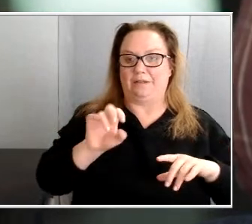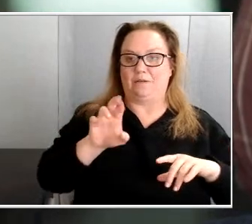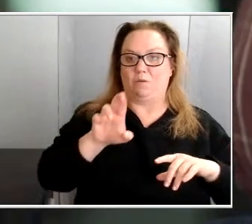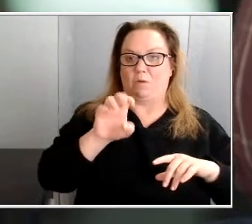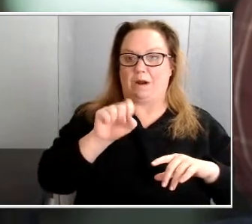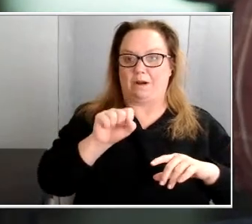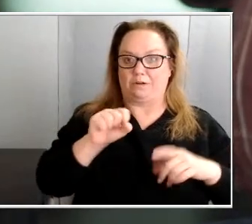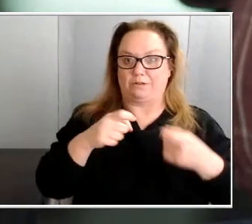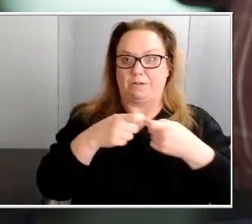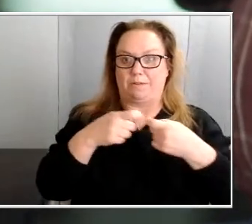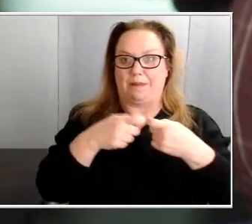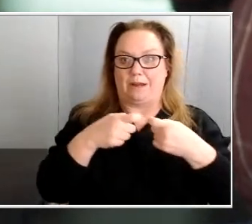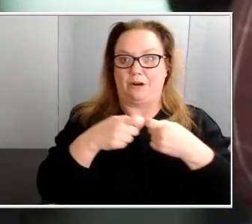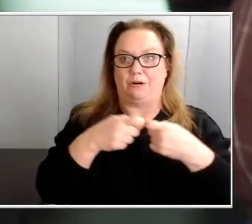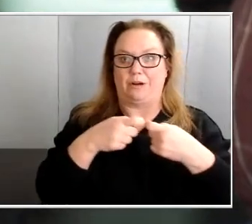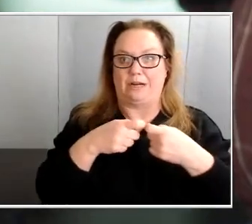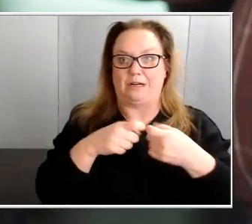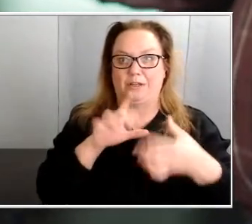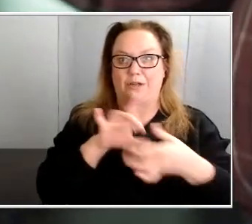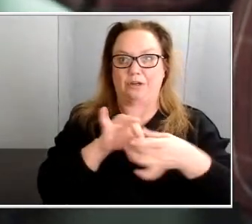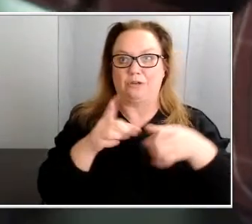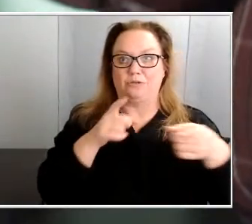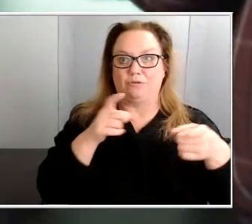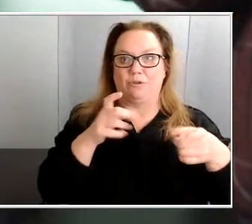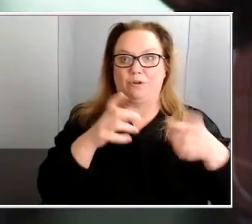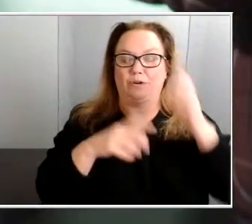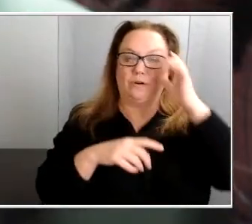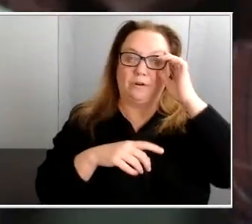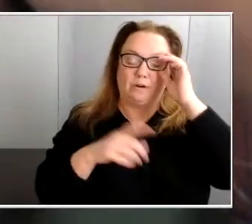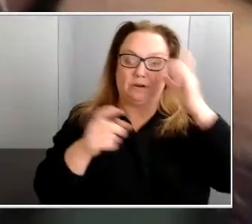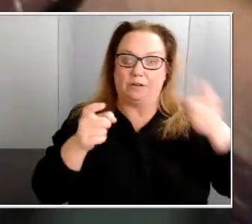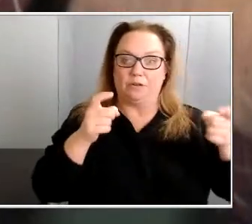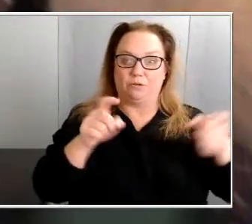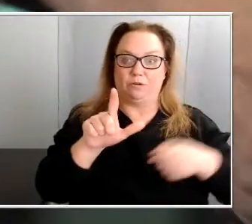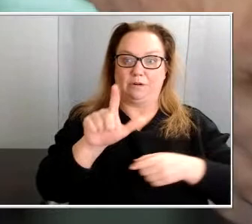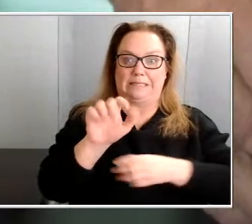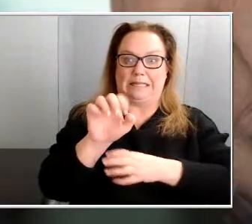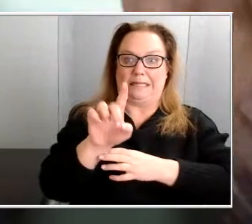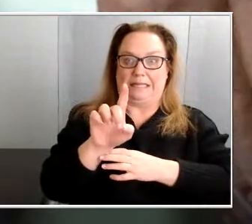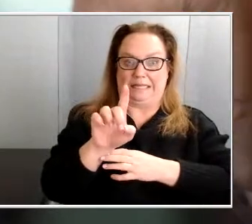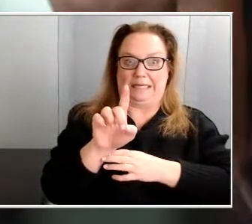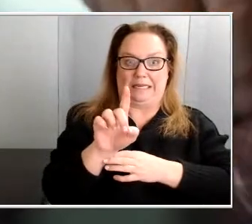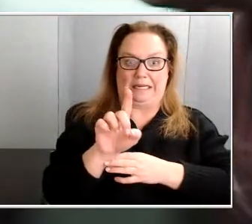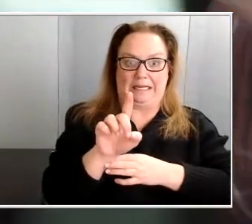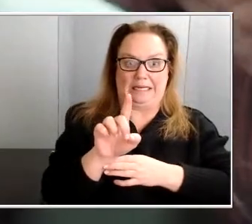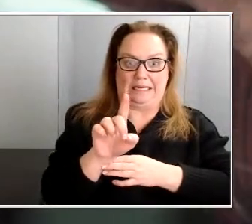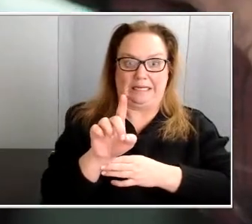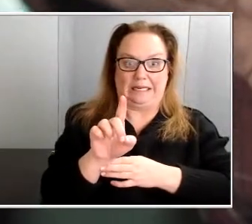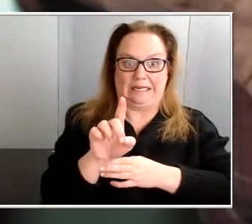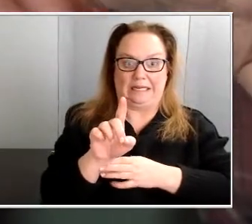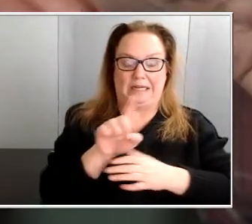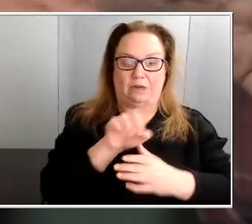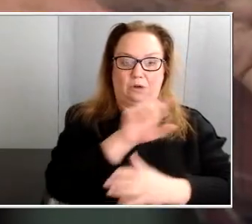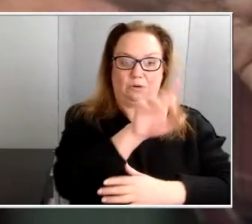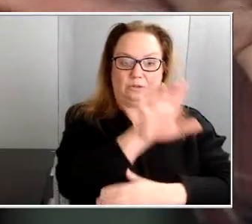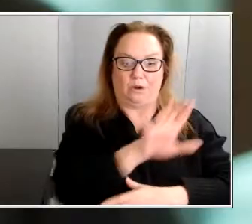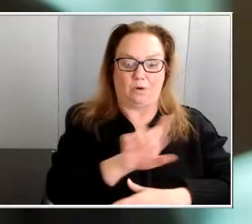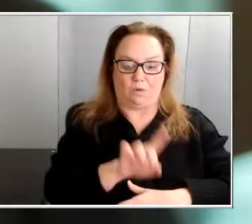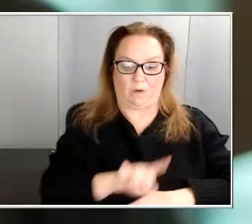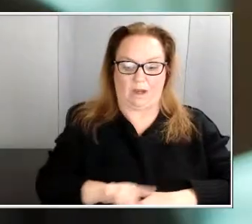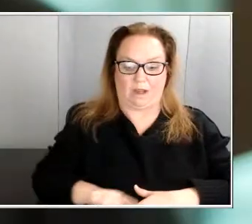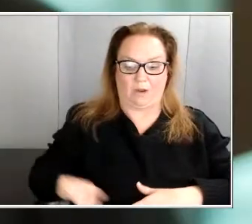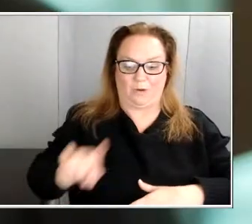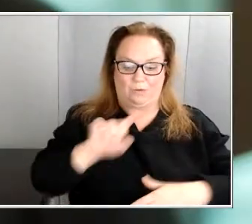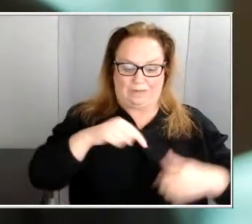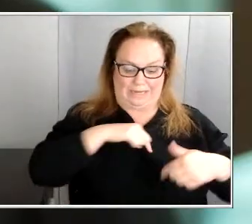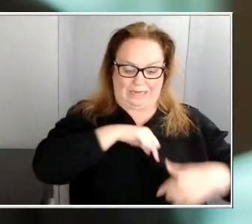into the controller. The controller has a lead here. It goes down and around and into my belly. I